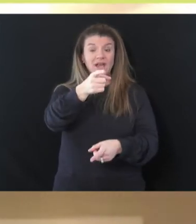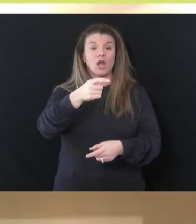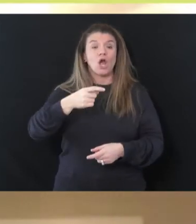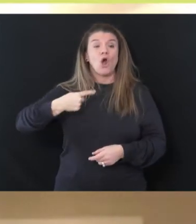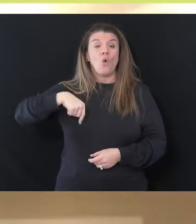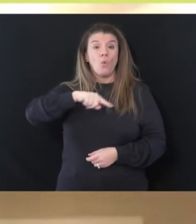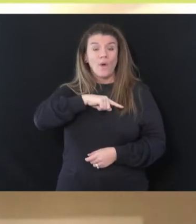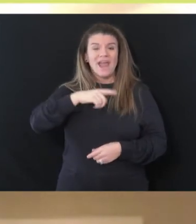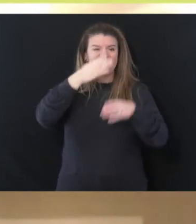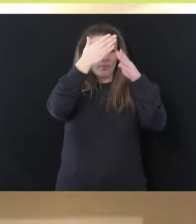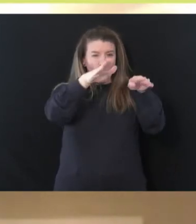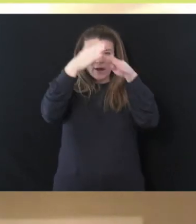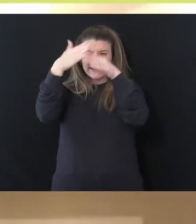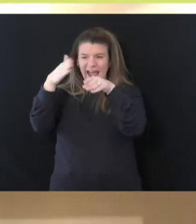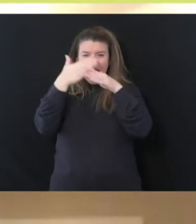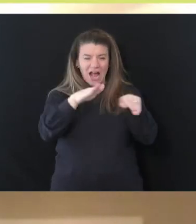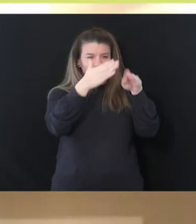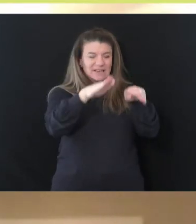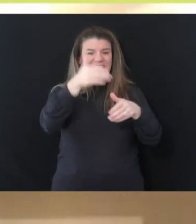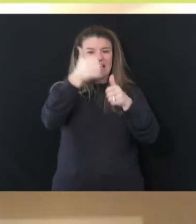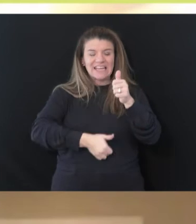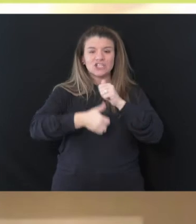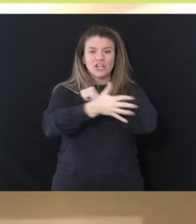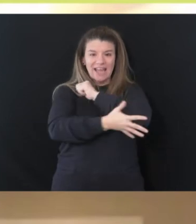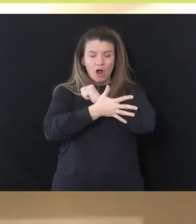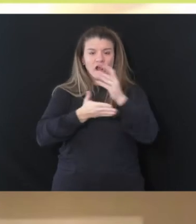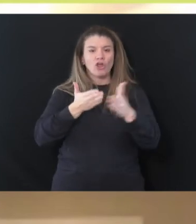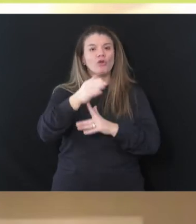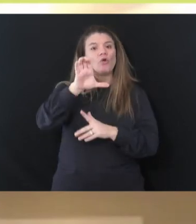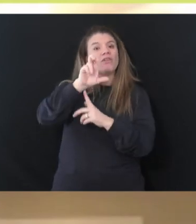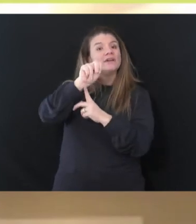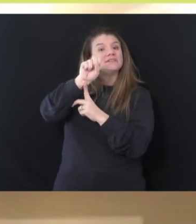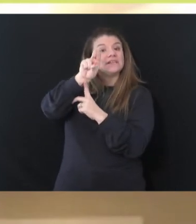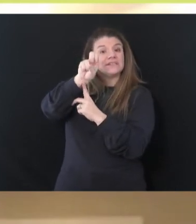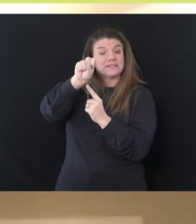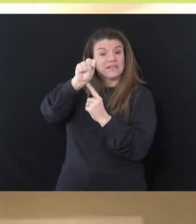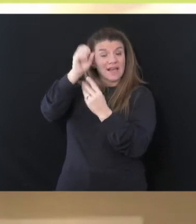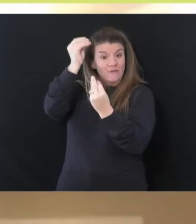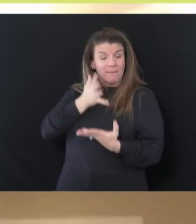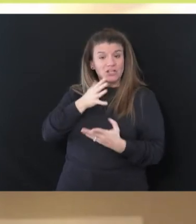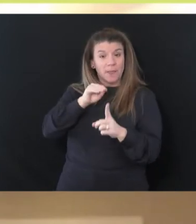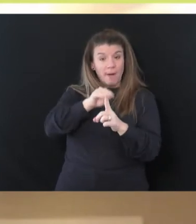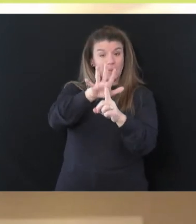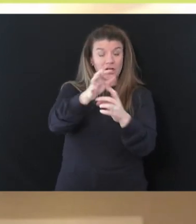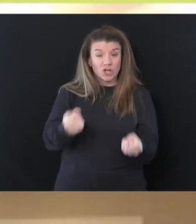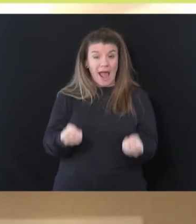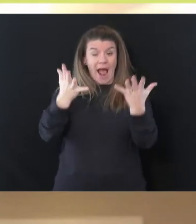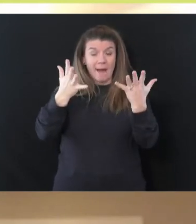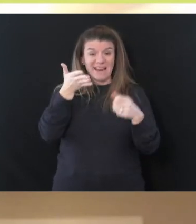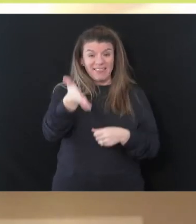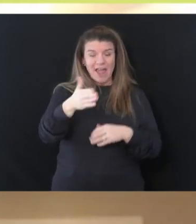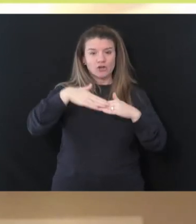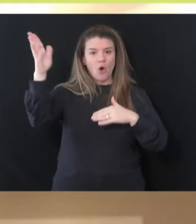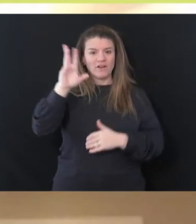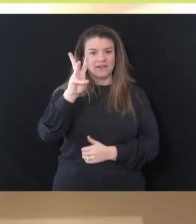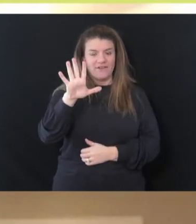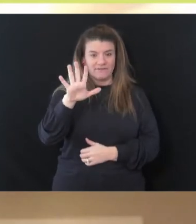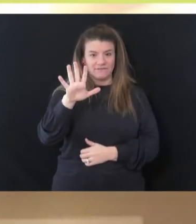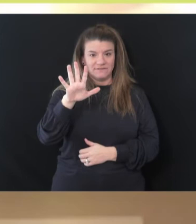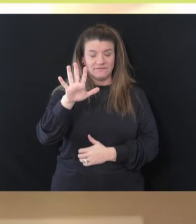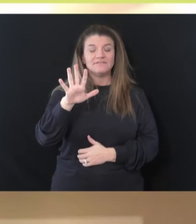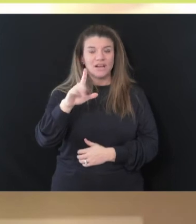we have broken down by census data the population in each county over the age of 65.